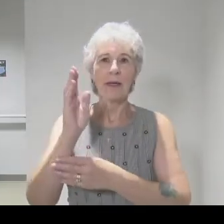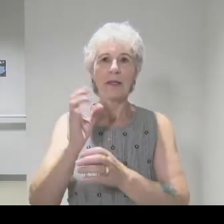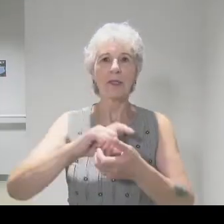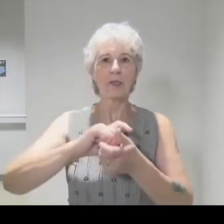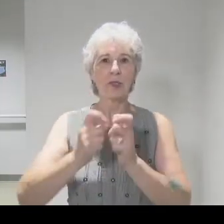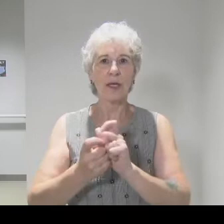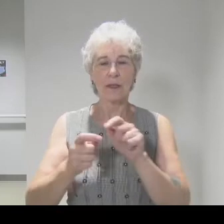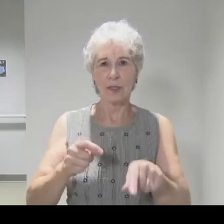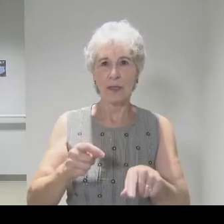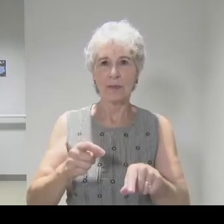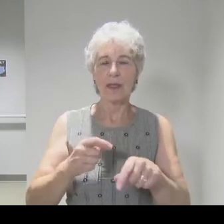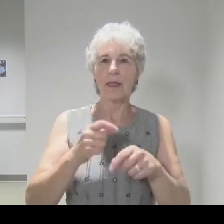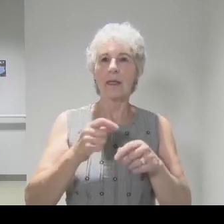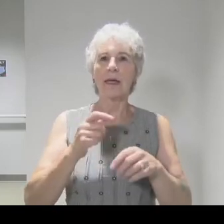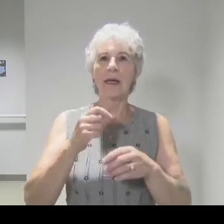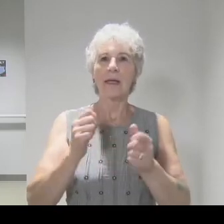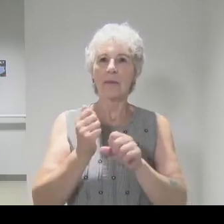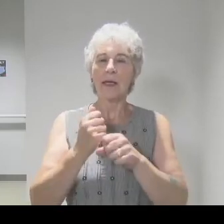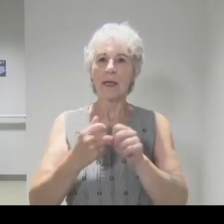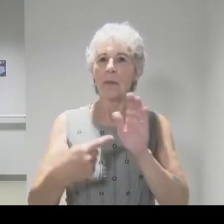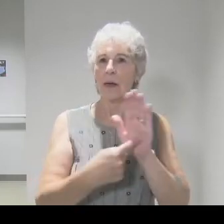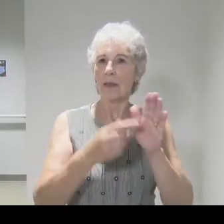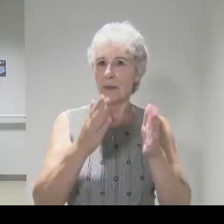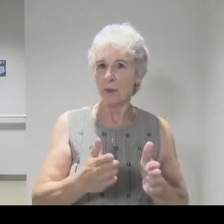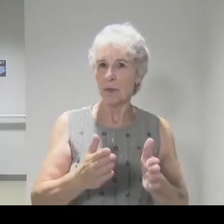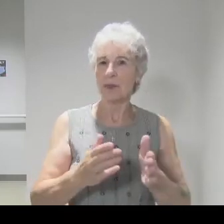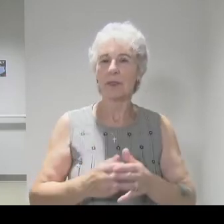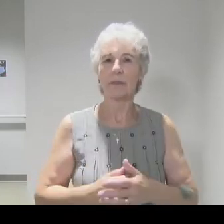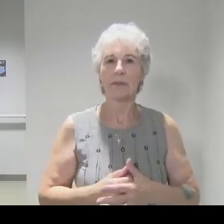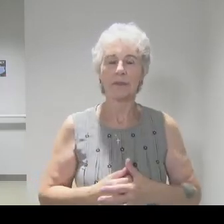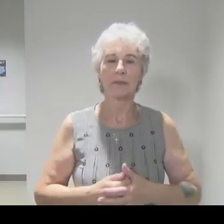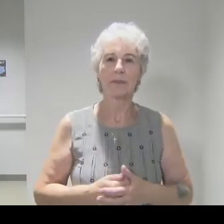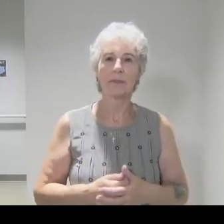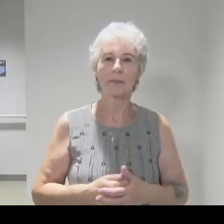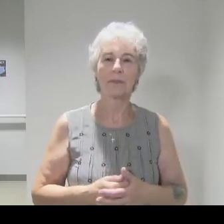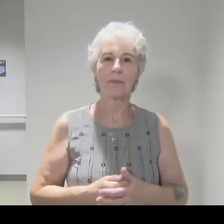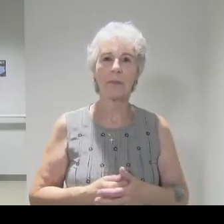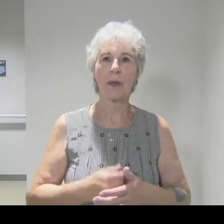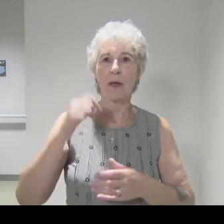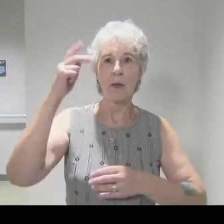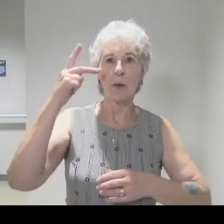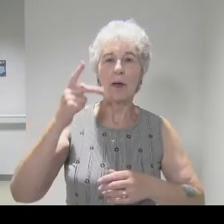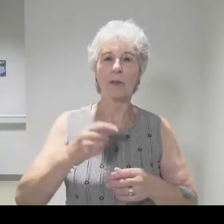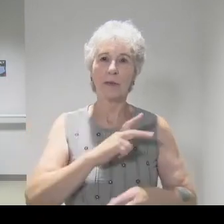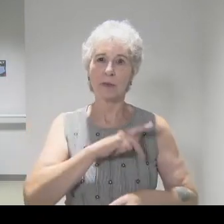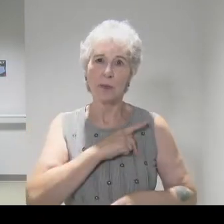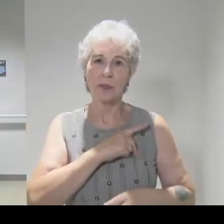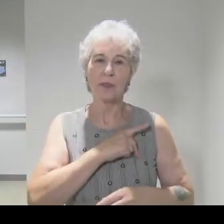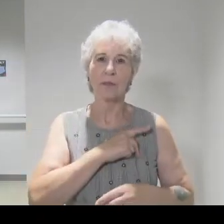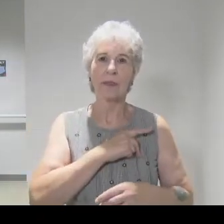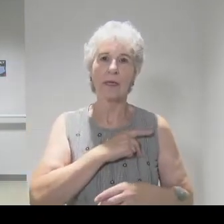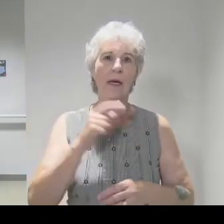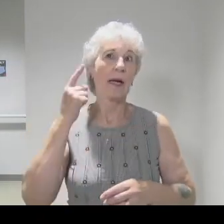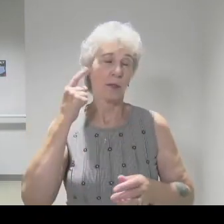It means a sent one or an ambassador, someone representing a superior. Paul was personally and audibly